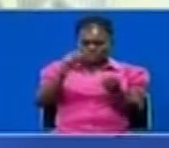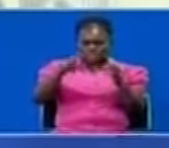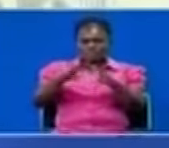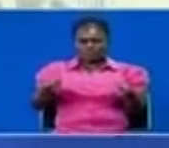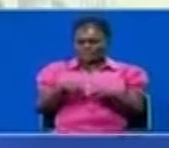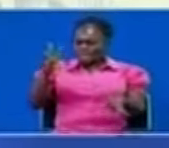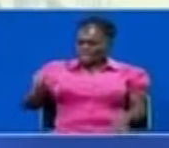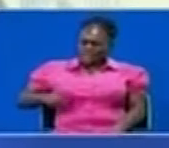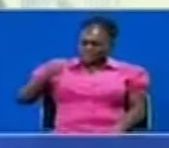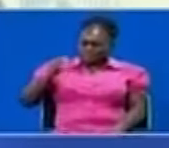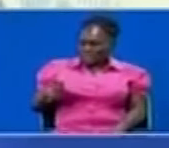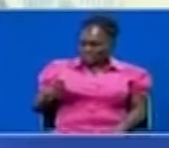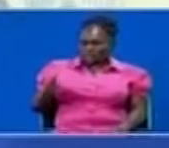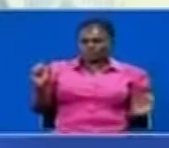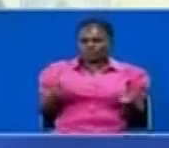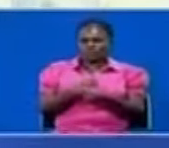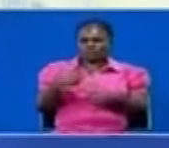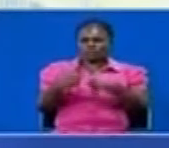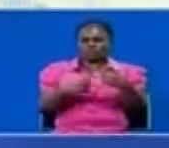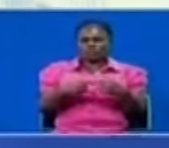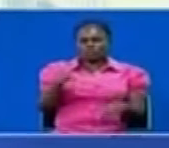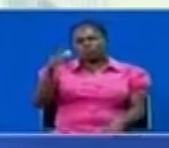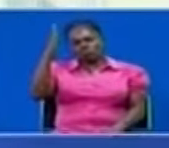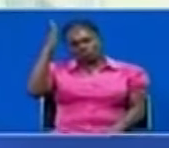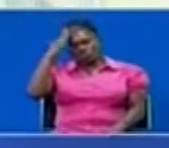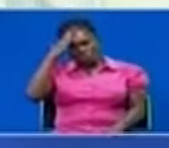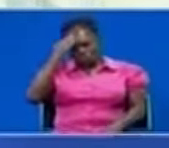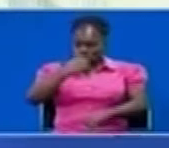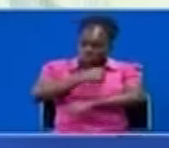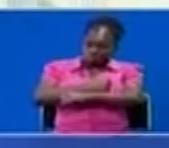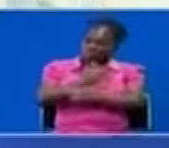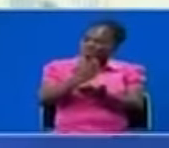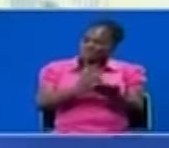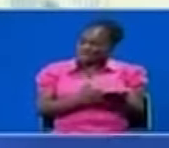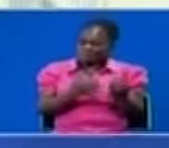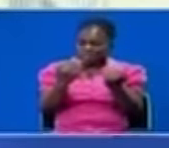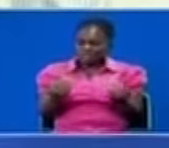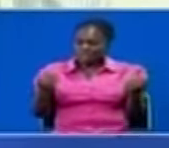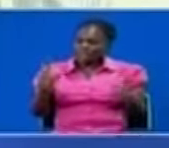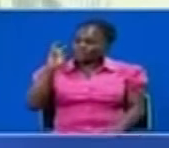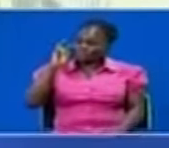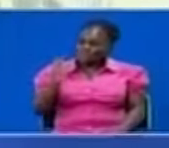too expensive for us to run. You may know of schools that children see